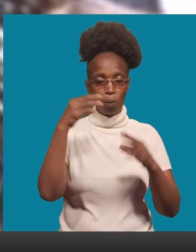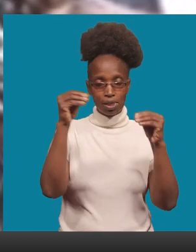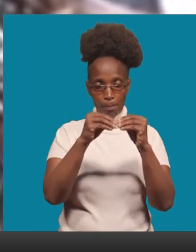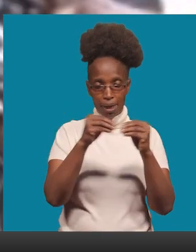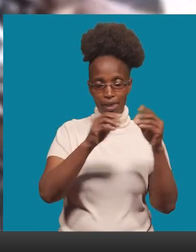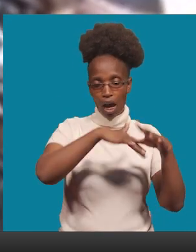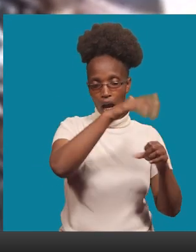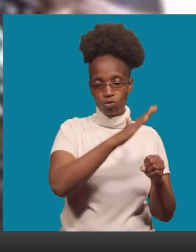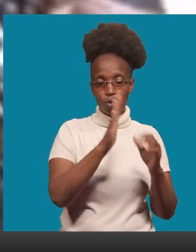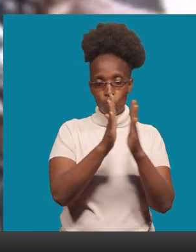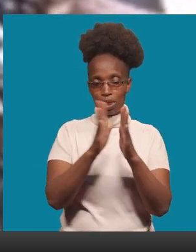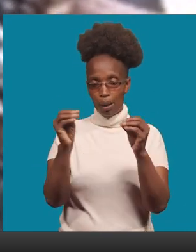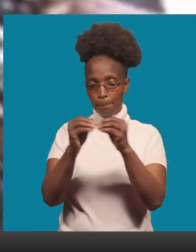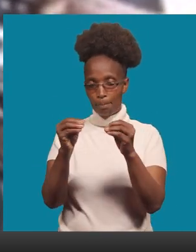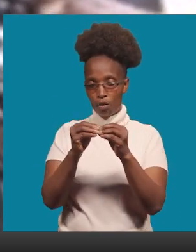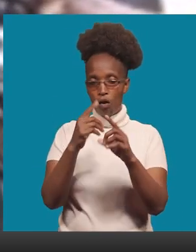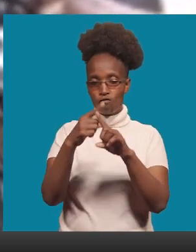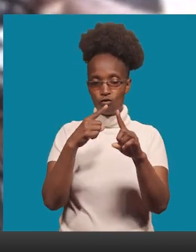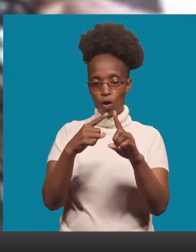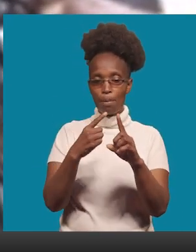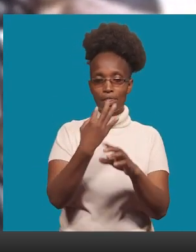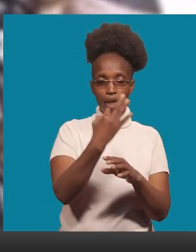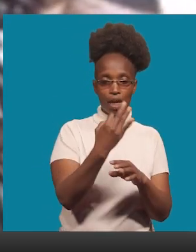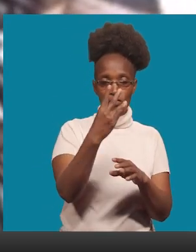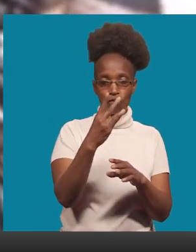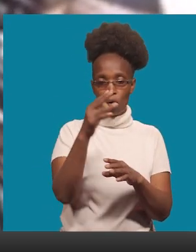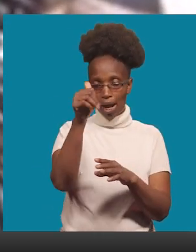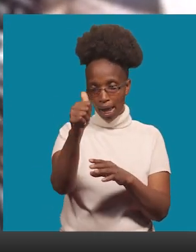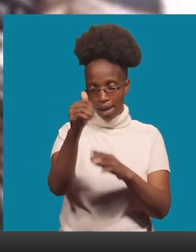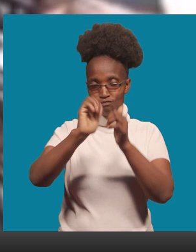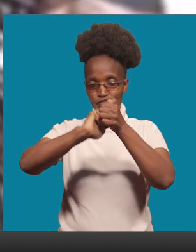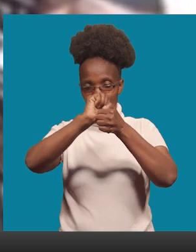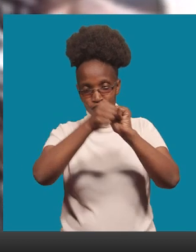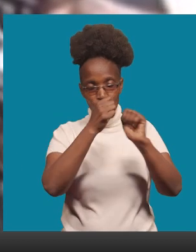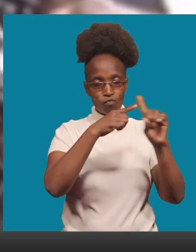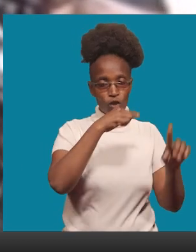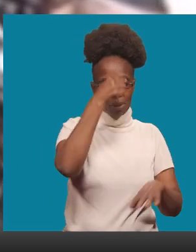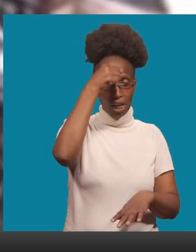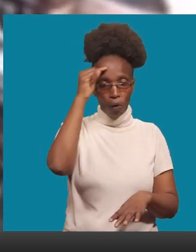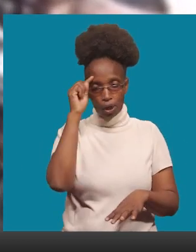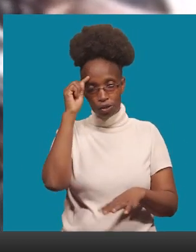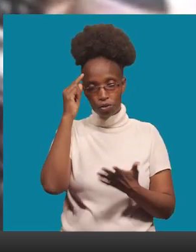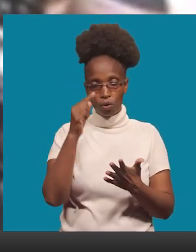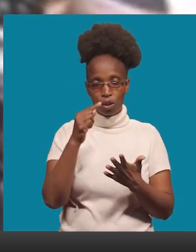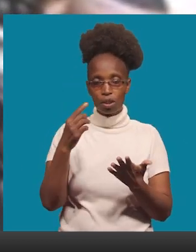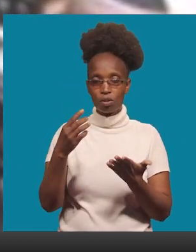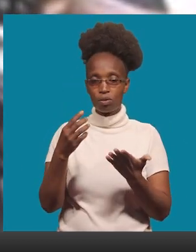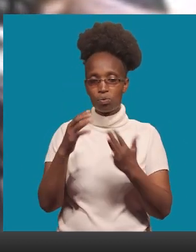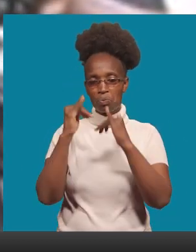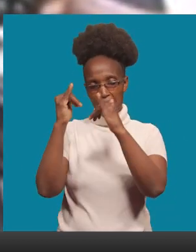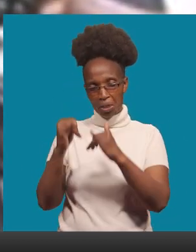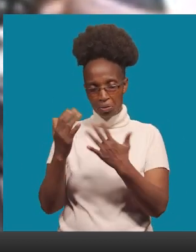Violence was meted out on our people. Form 37As were changed from the original ones